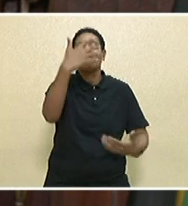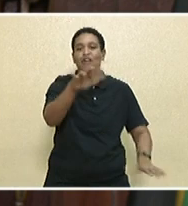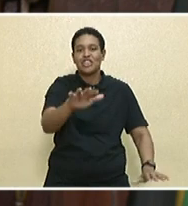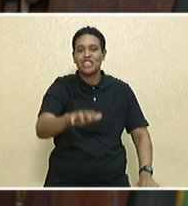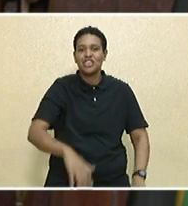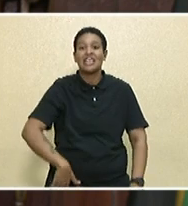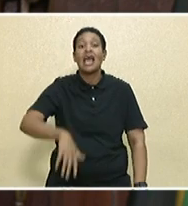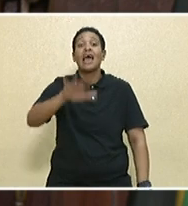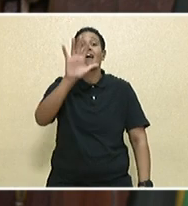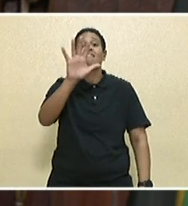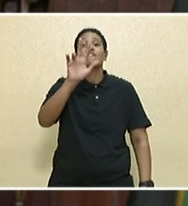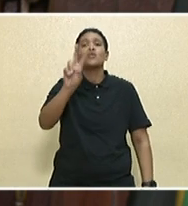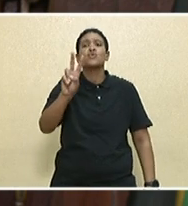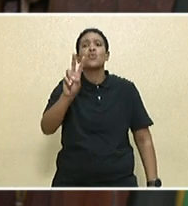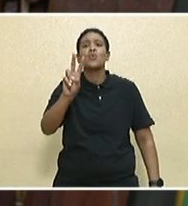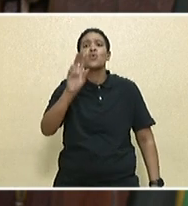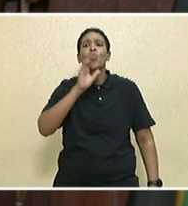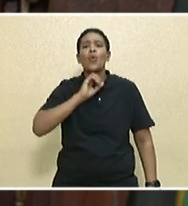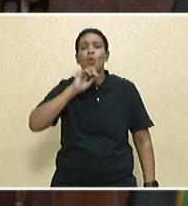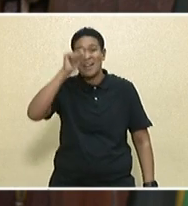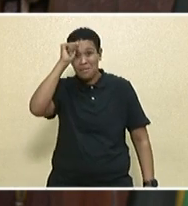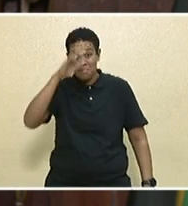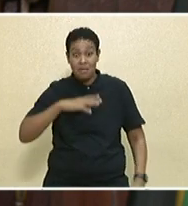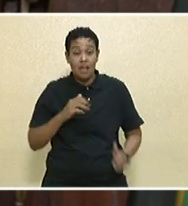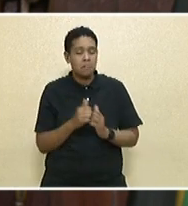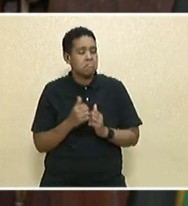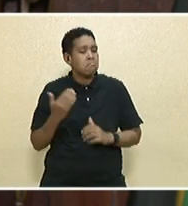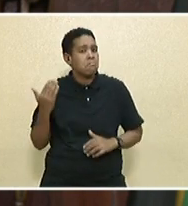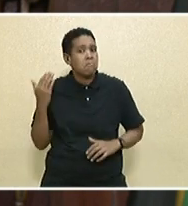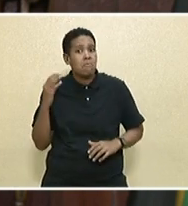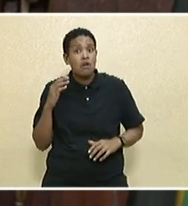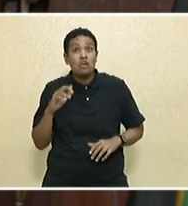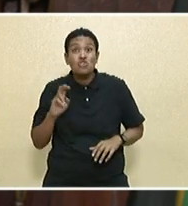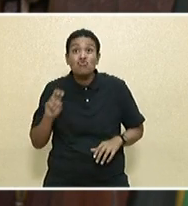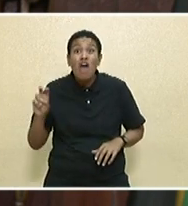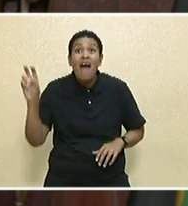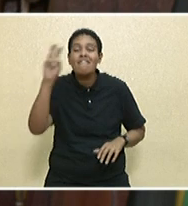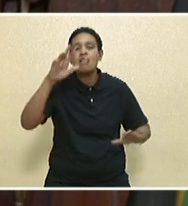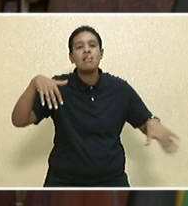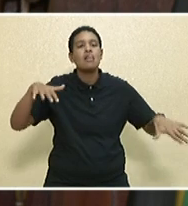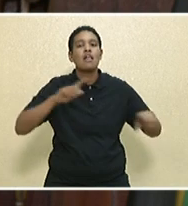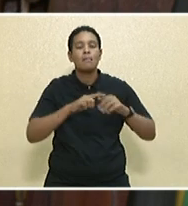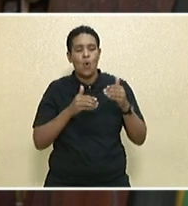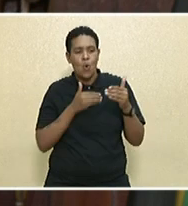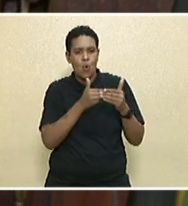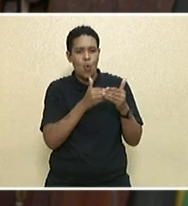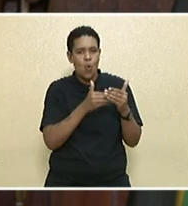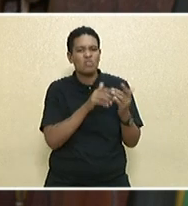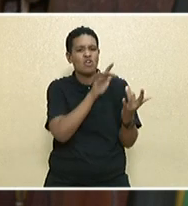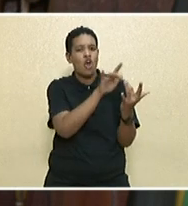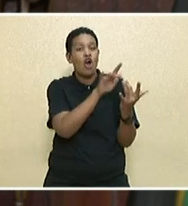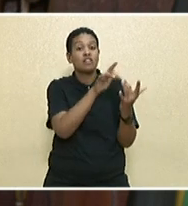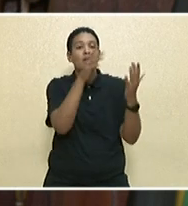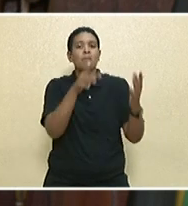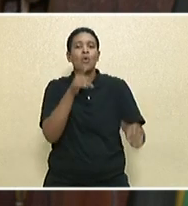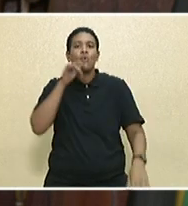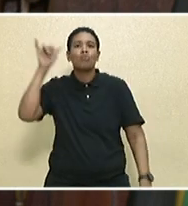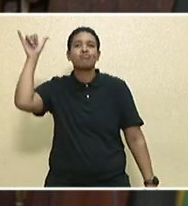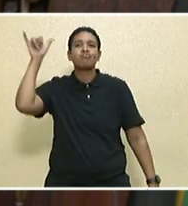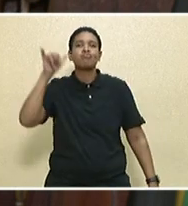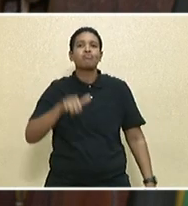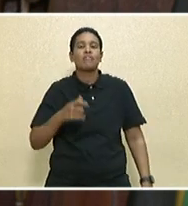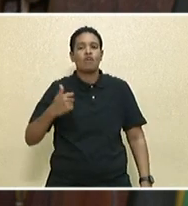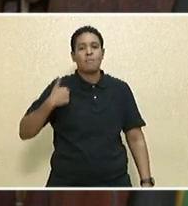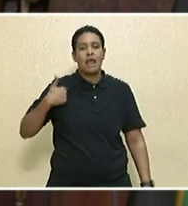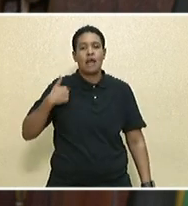a 52-year-old male with no travel history but a close contact of a visitor from Canada who reported